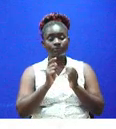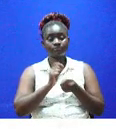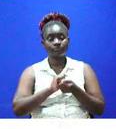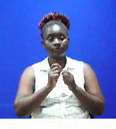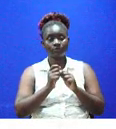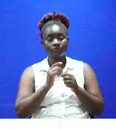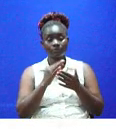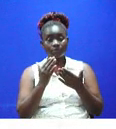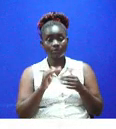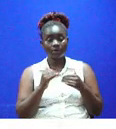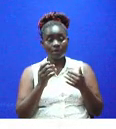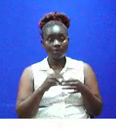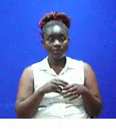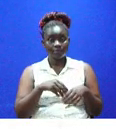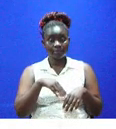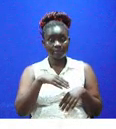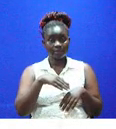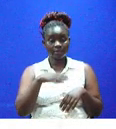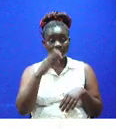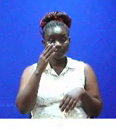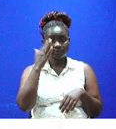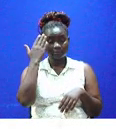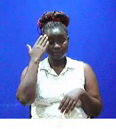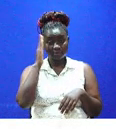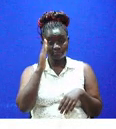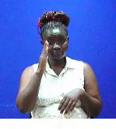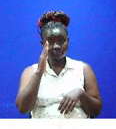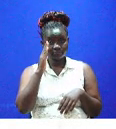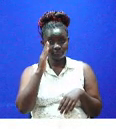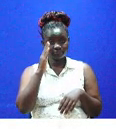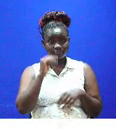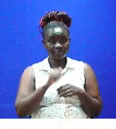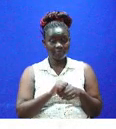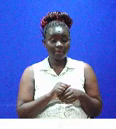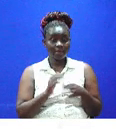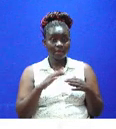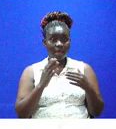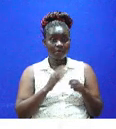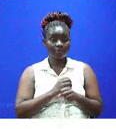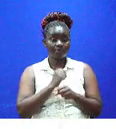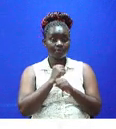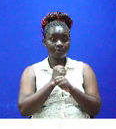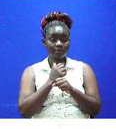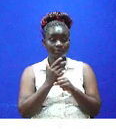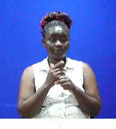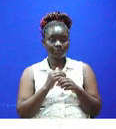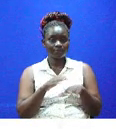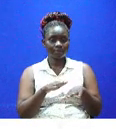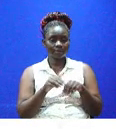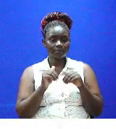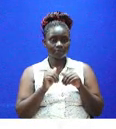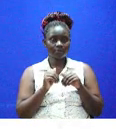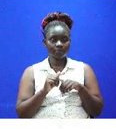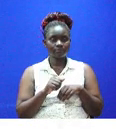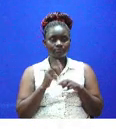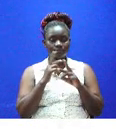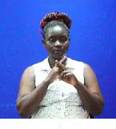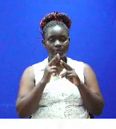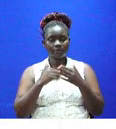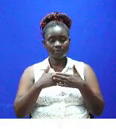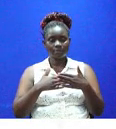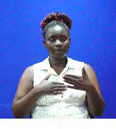enchera nanye abakagirwa bakonyara kwanyore gisusuro kolengana babunga buni go batebire buna okwegerera kwa bana niko kwa roka ni kurena